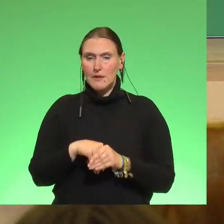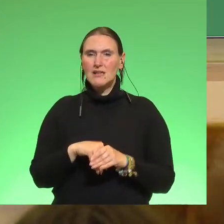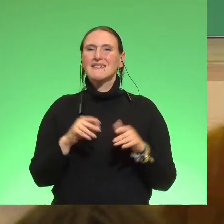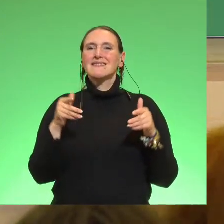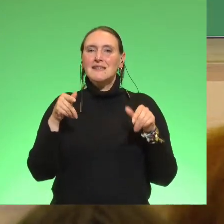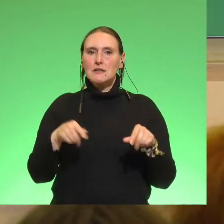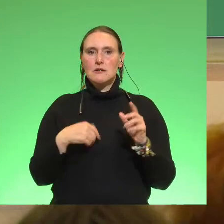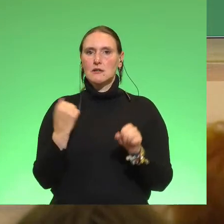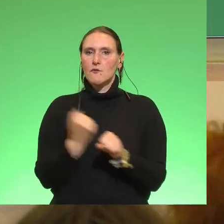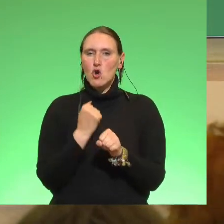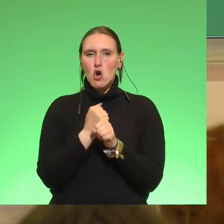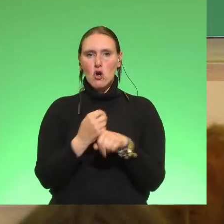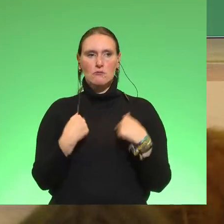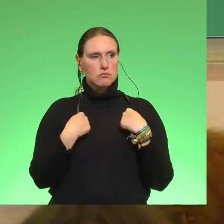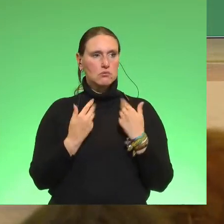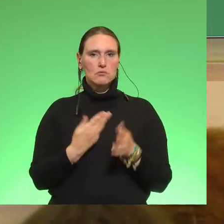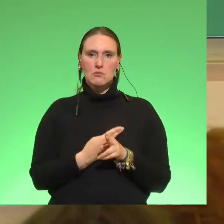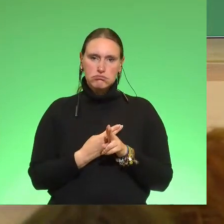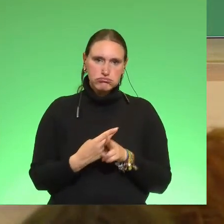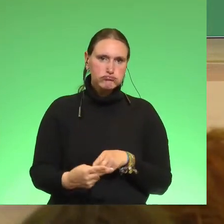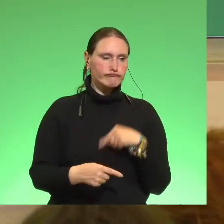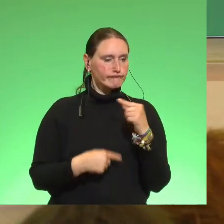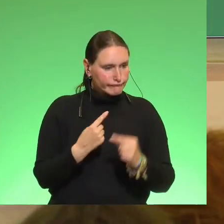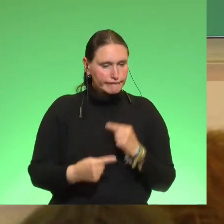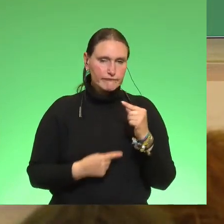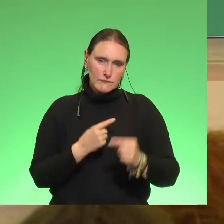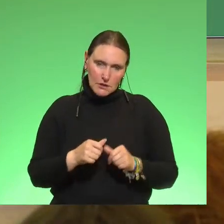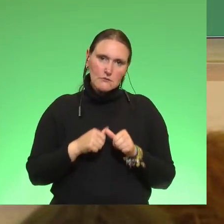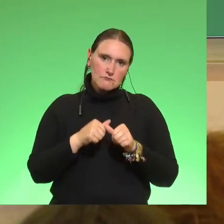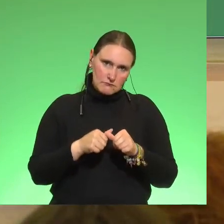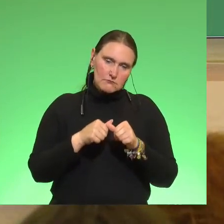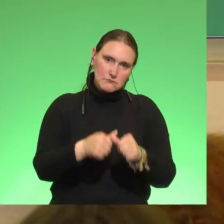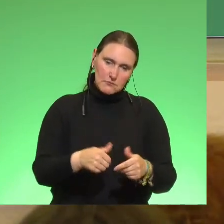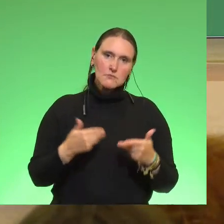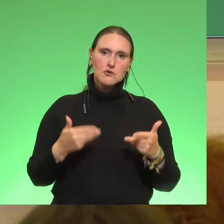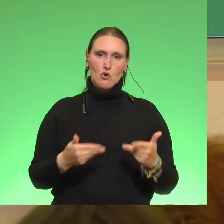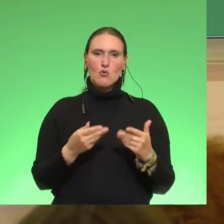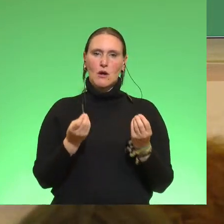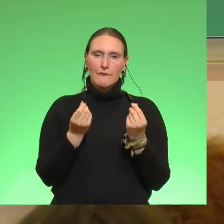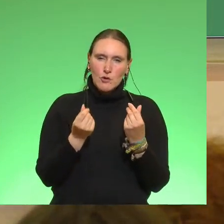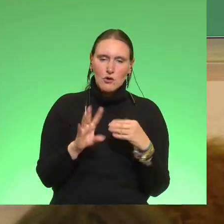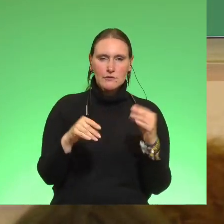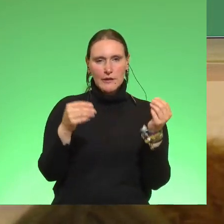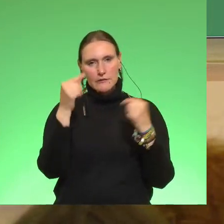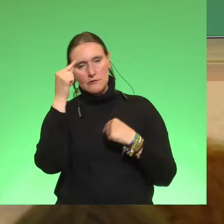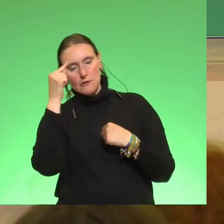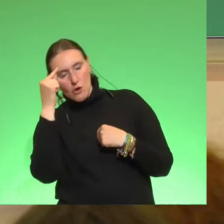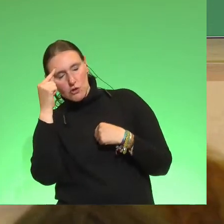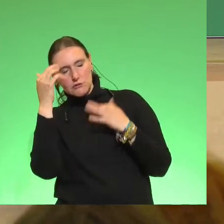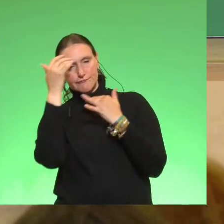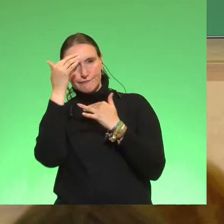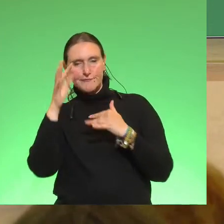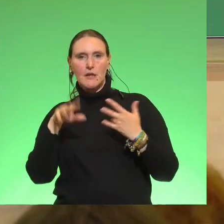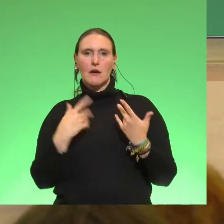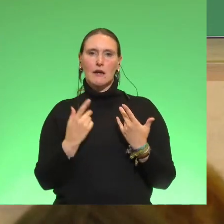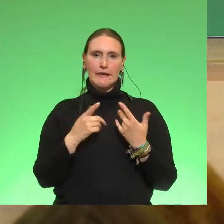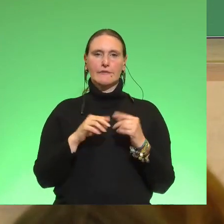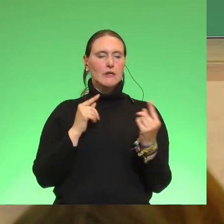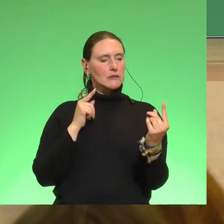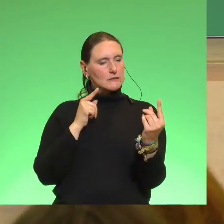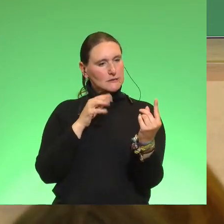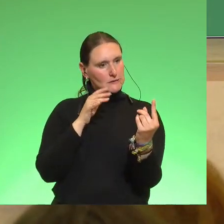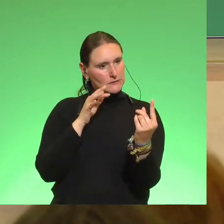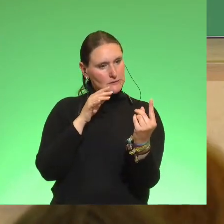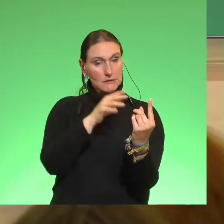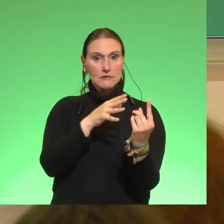yeah? Or to being forced in formulate our thoughts and our feelings and our desires in these antagonisms. And I think